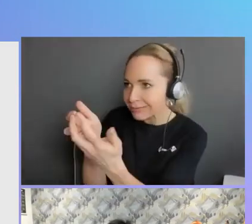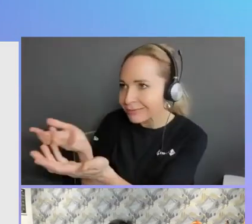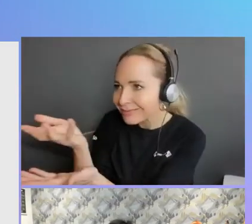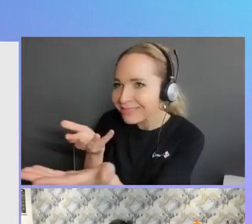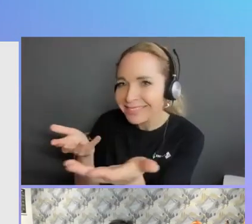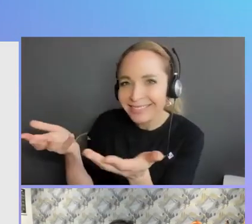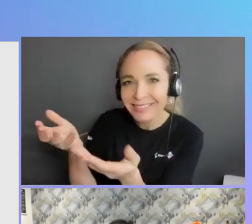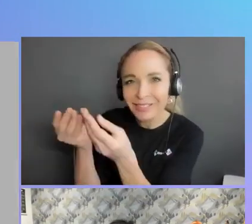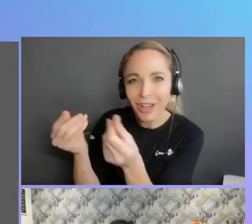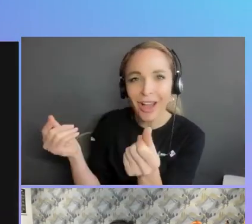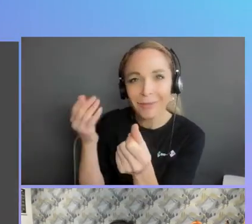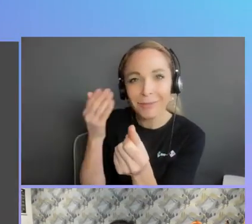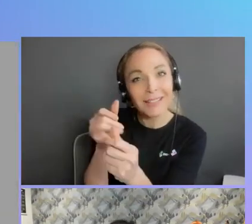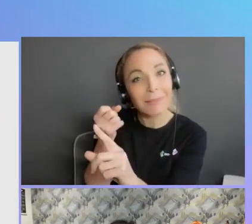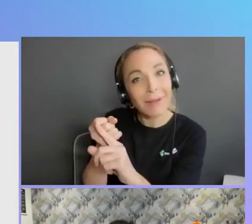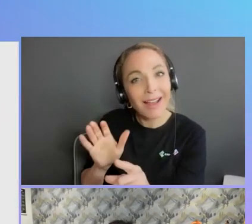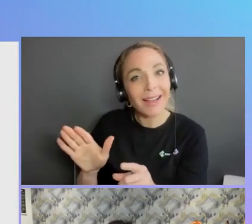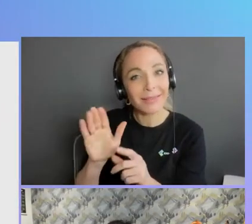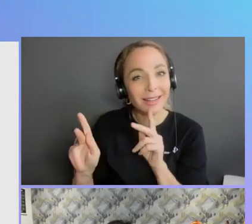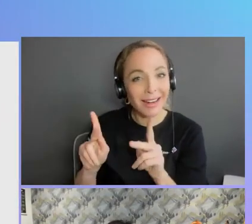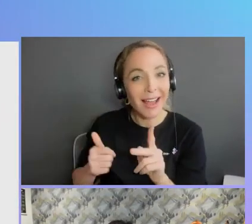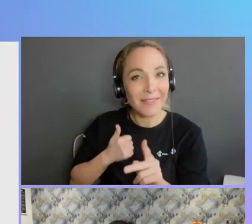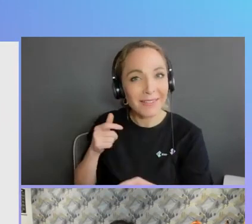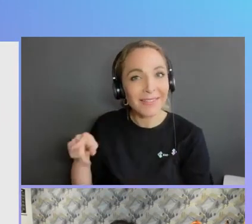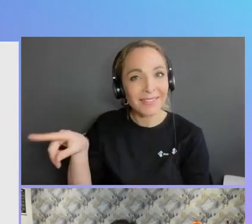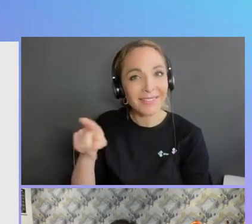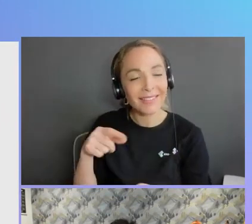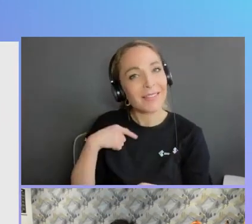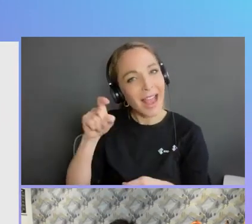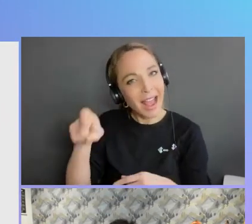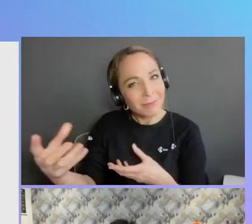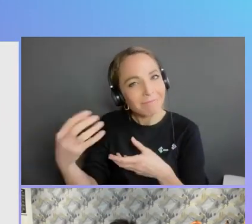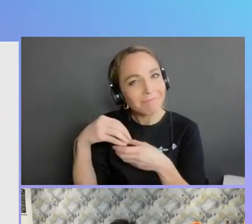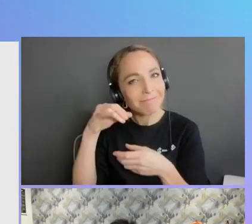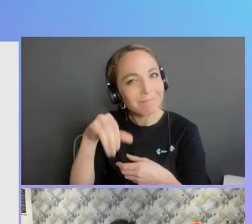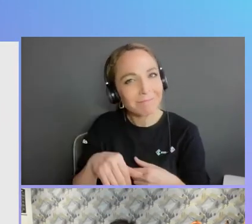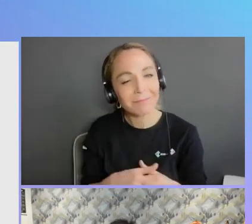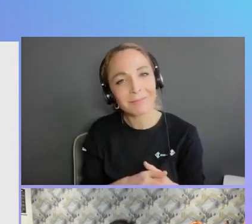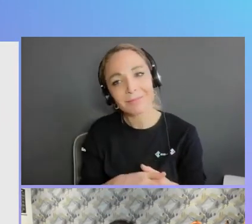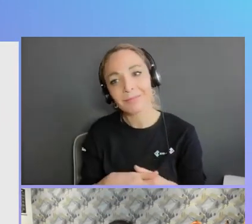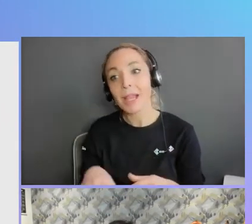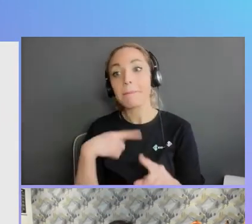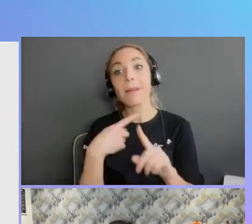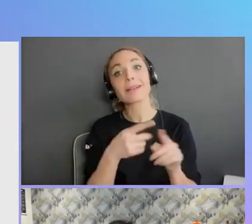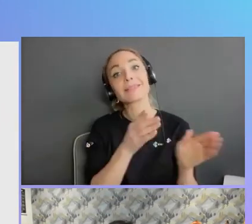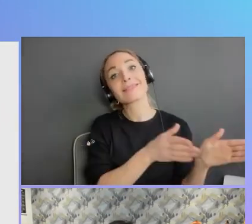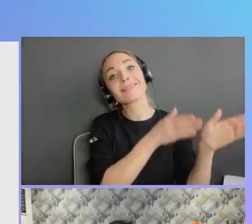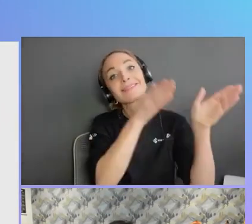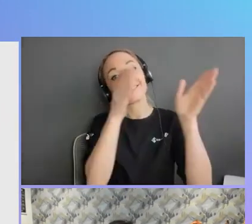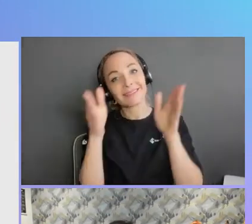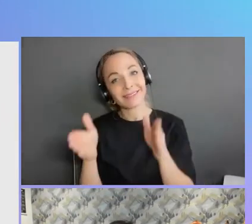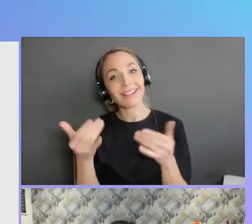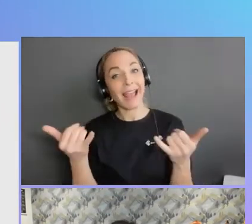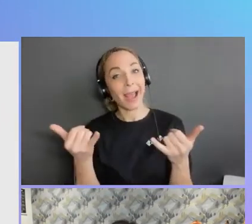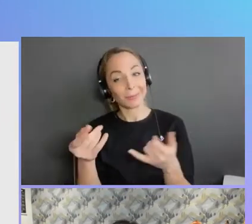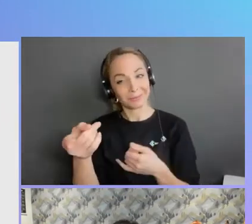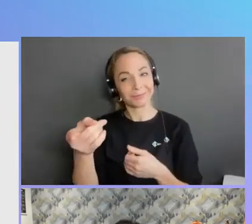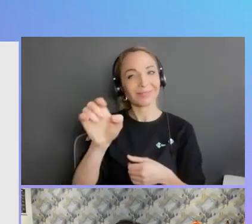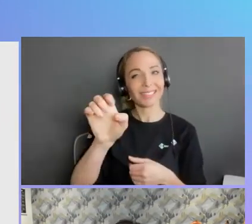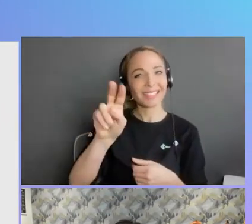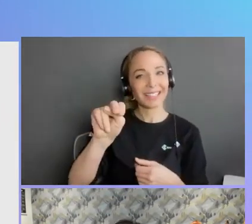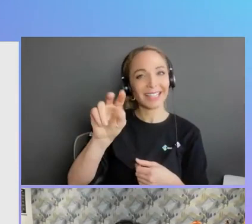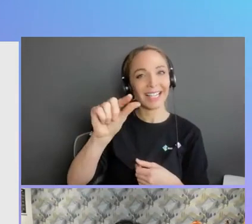make sure that we account for that. Then we have the engage phase of the framework. It means